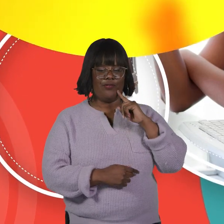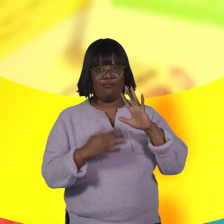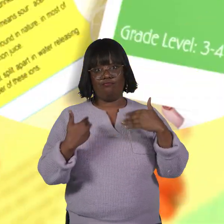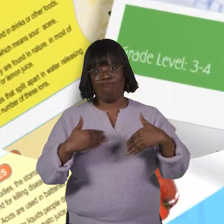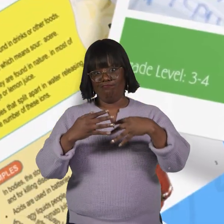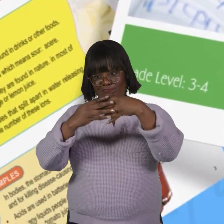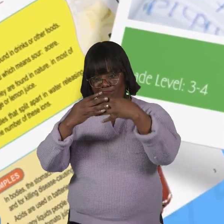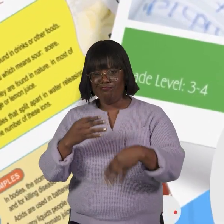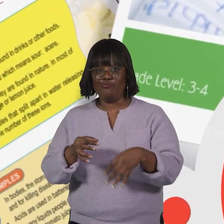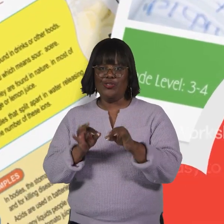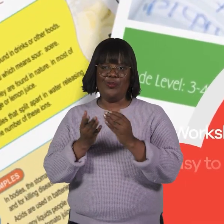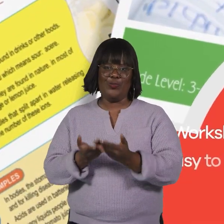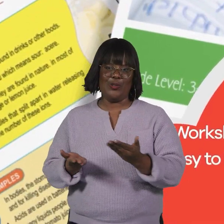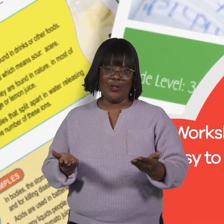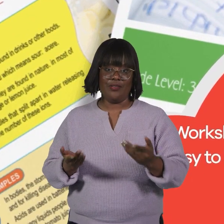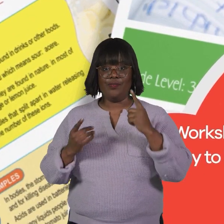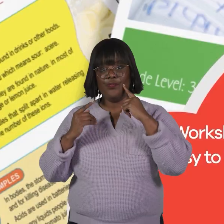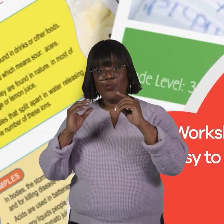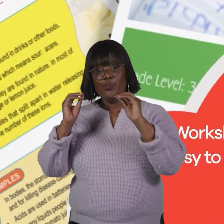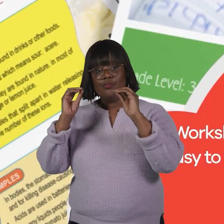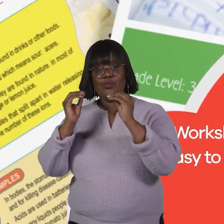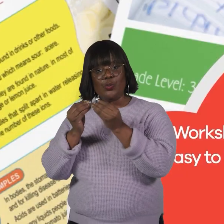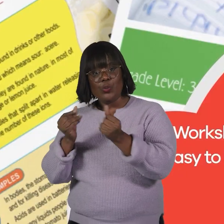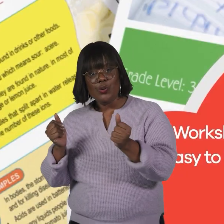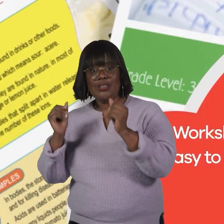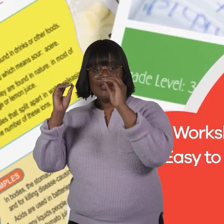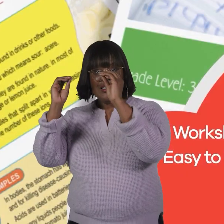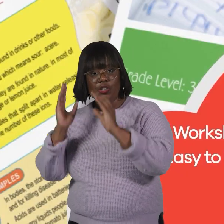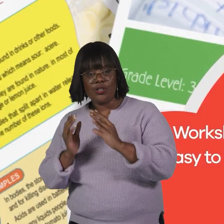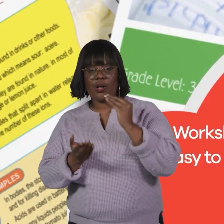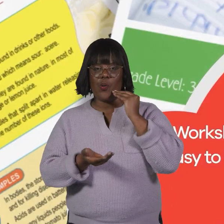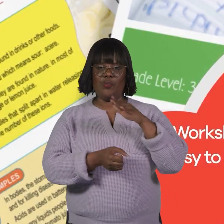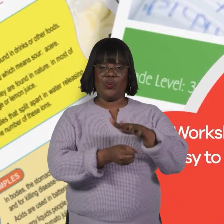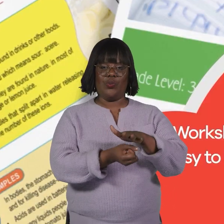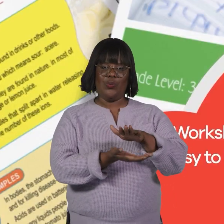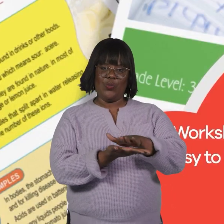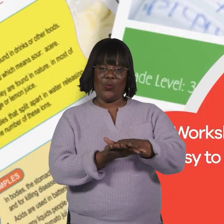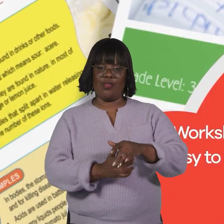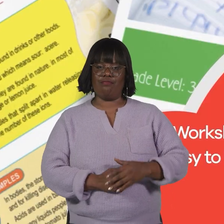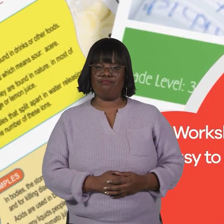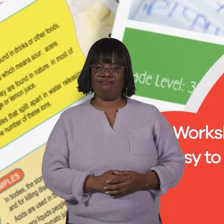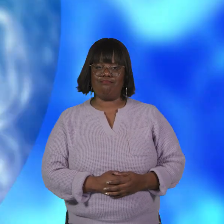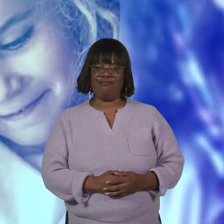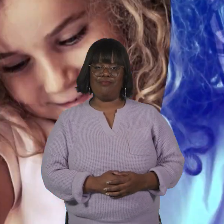resources and turnkey solutions for teachers and homeschoolers.